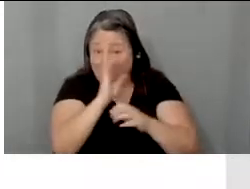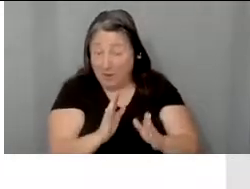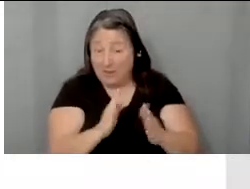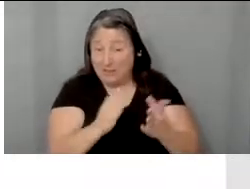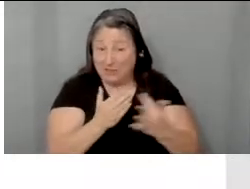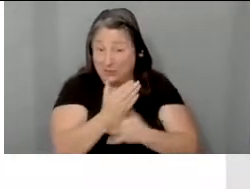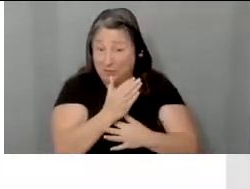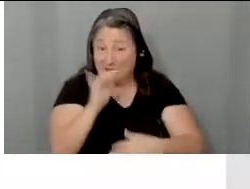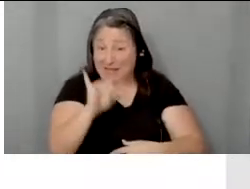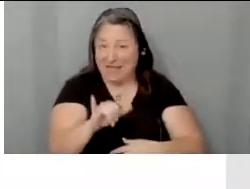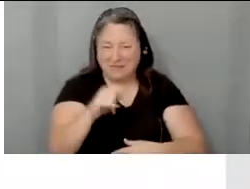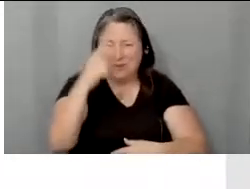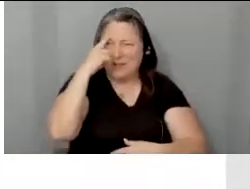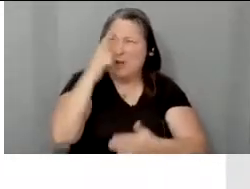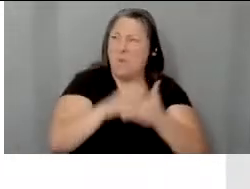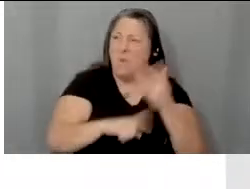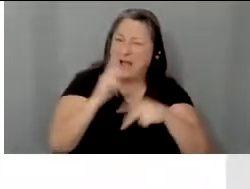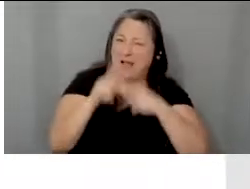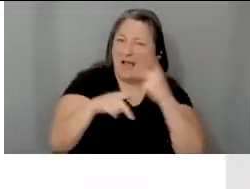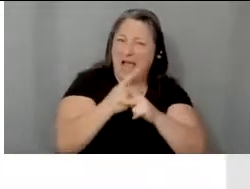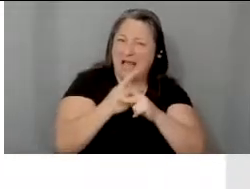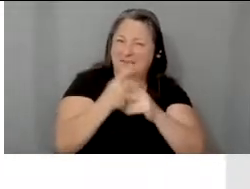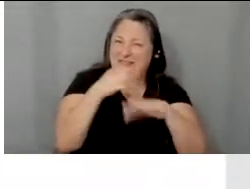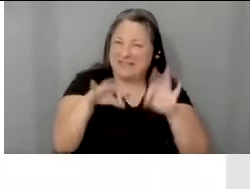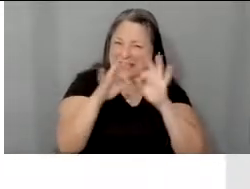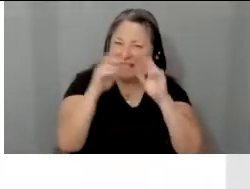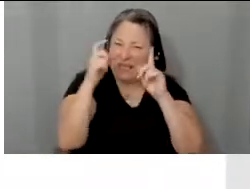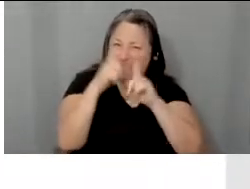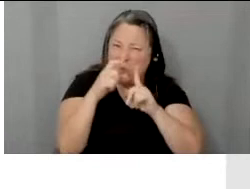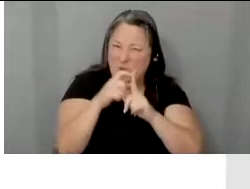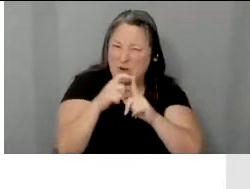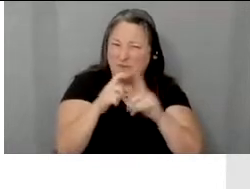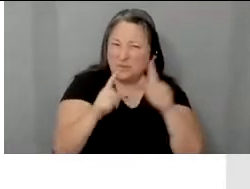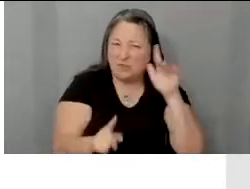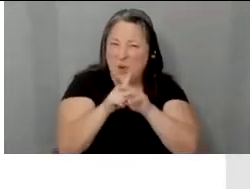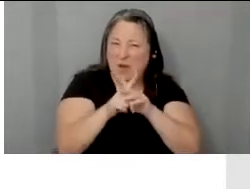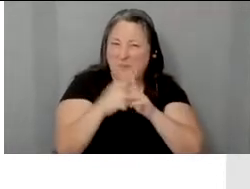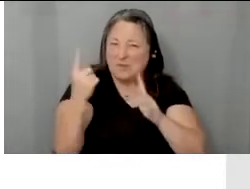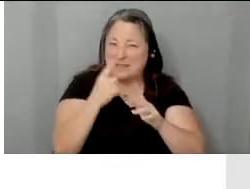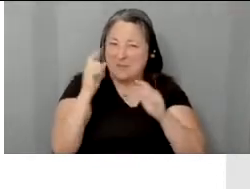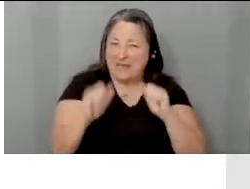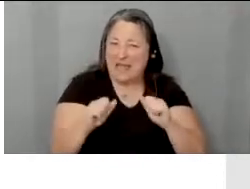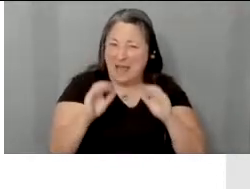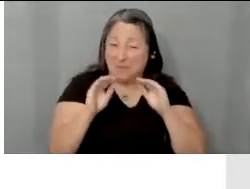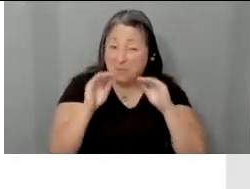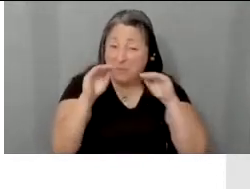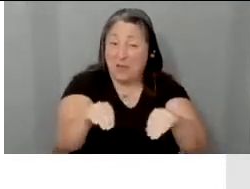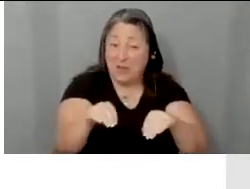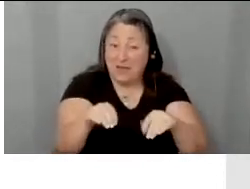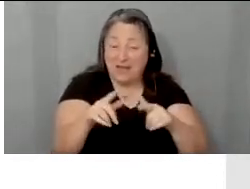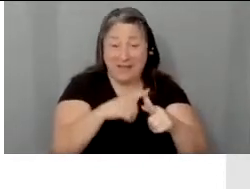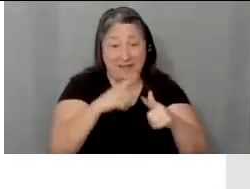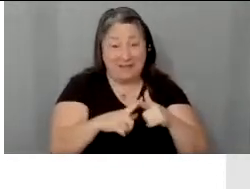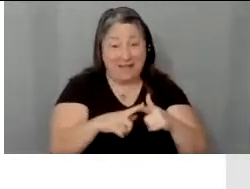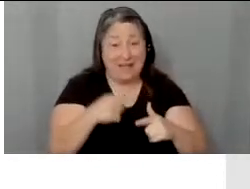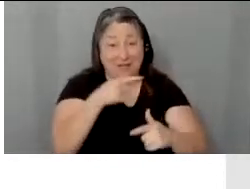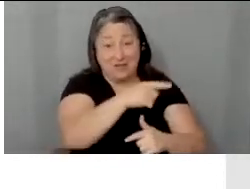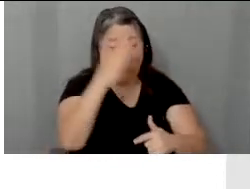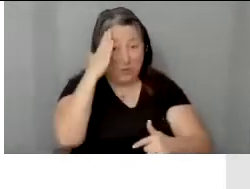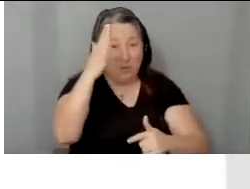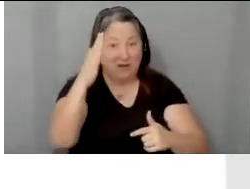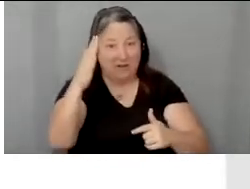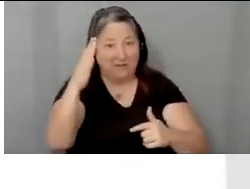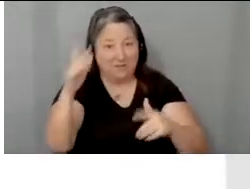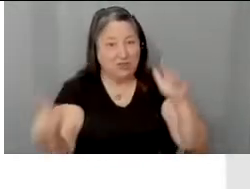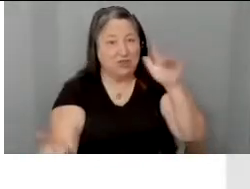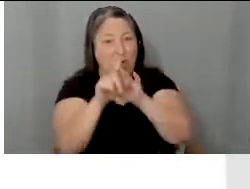kind of keywords are going to show up, or what kind of keywords somebody could put in that would then have you fall into that search.